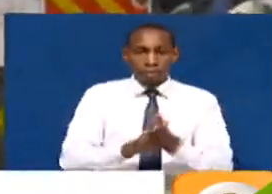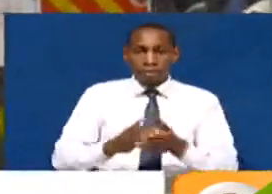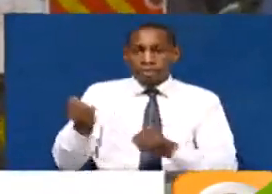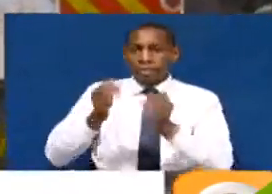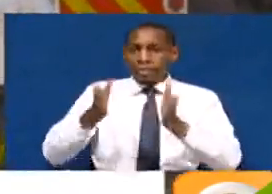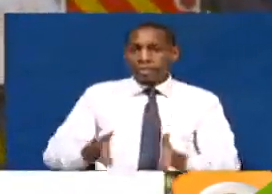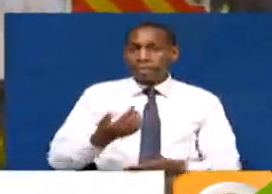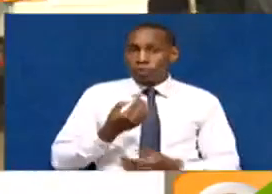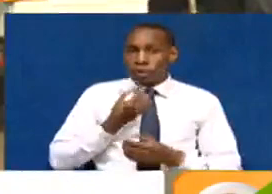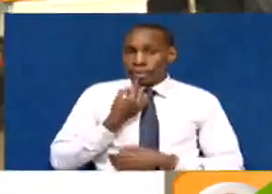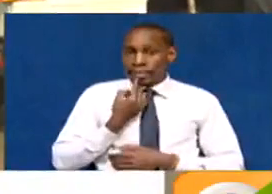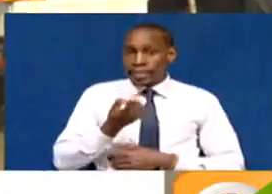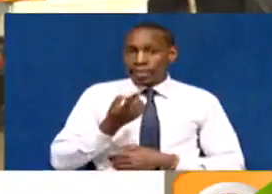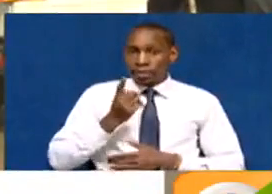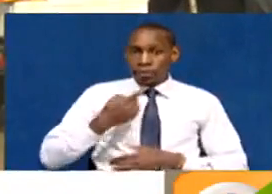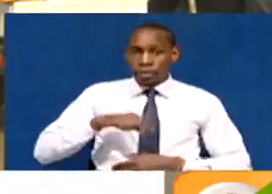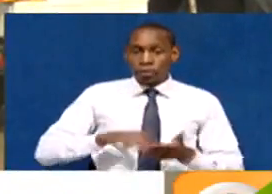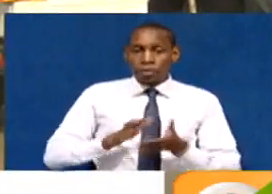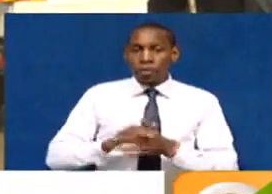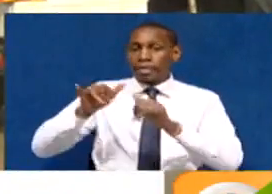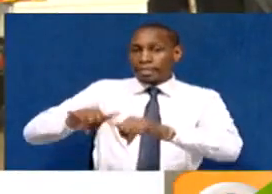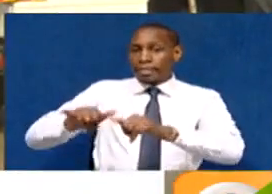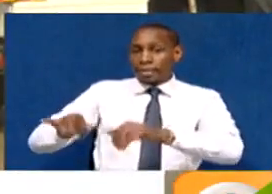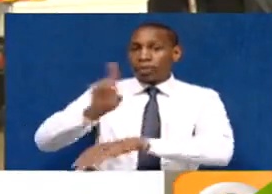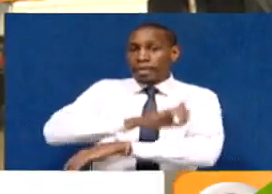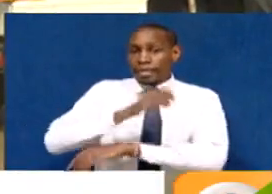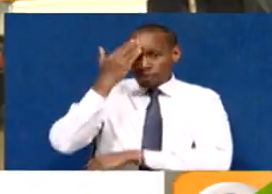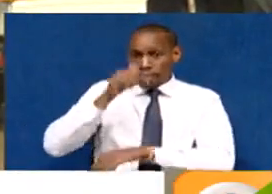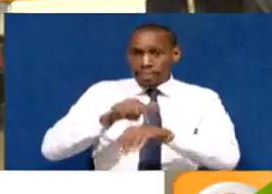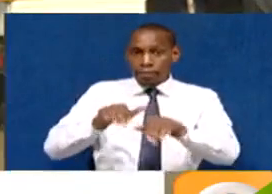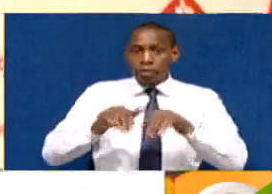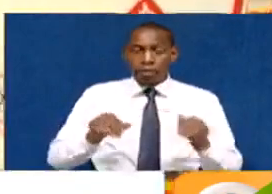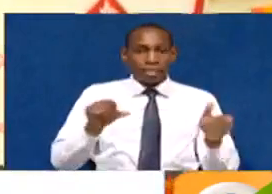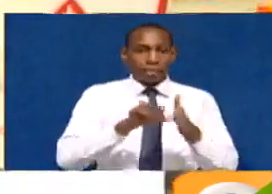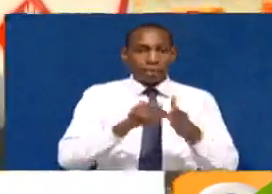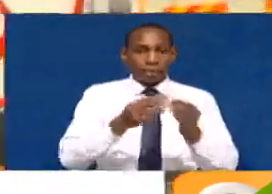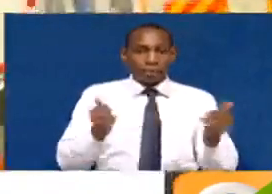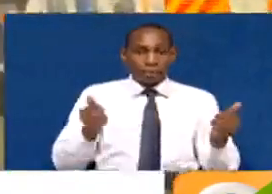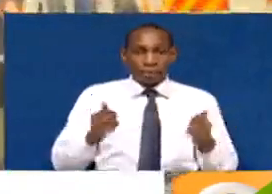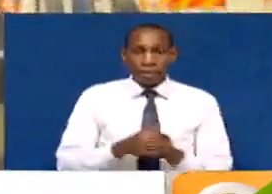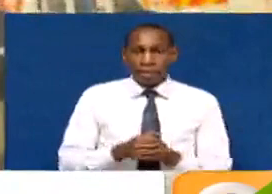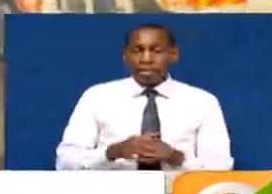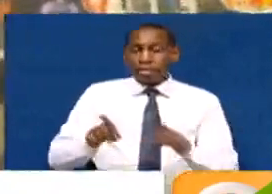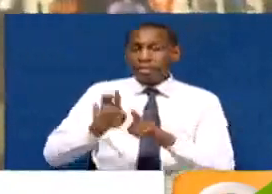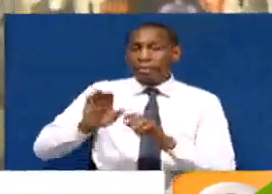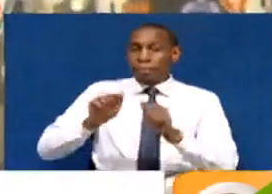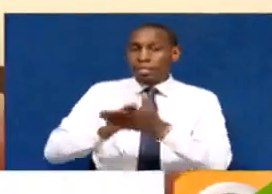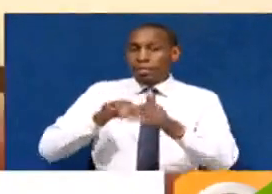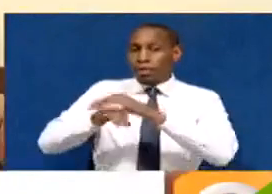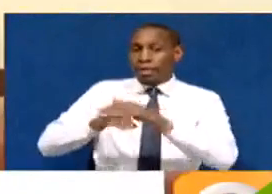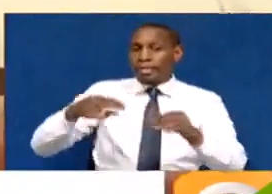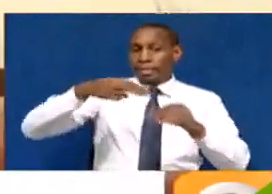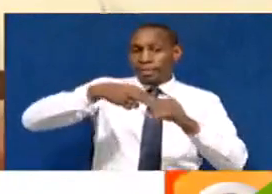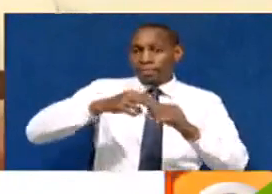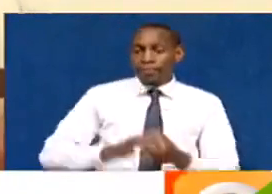truck drivers tell us they have been forced to camp here for days as they wait for the crisis to be resolved for them to access